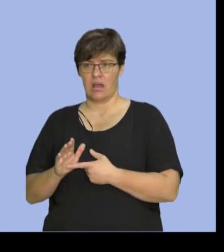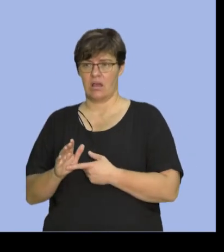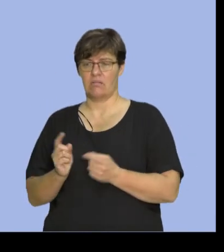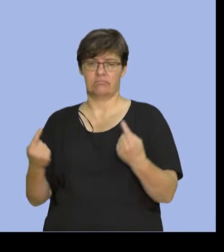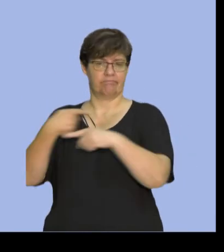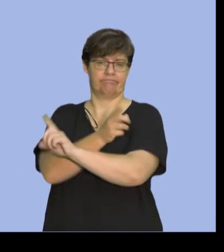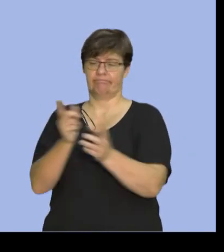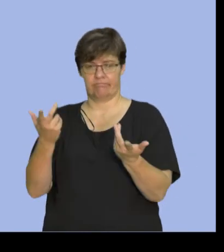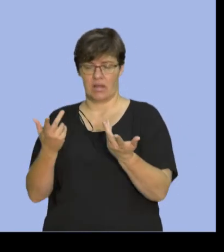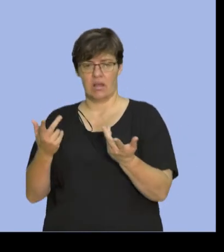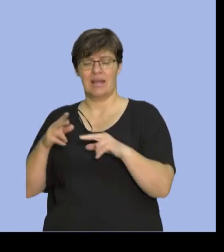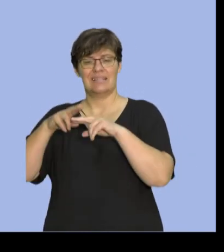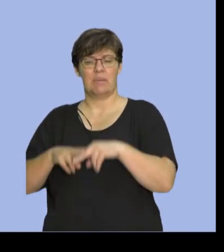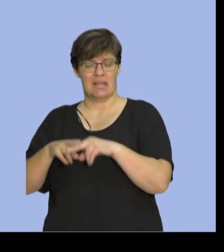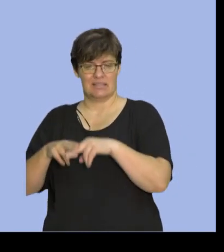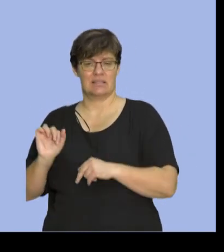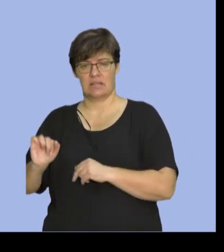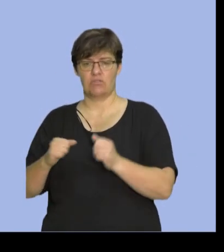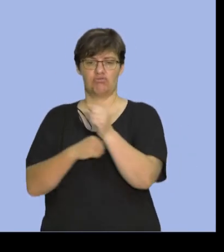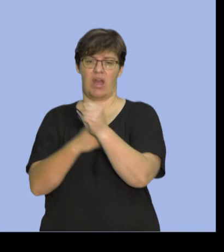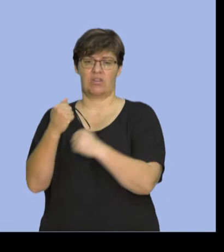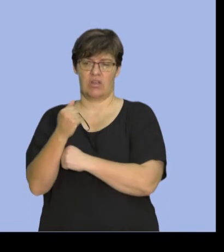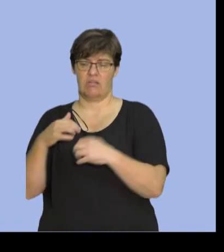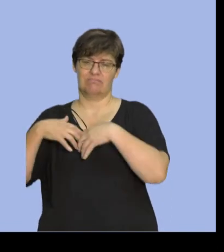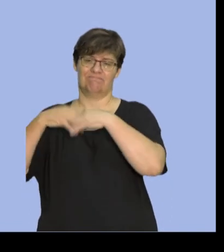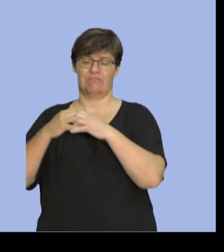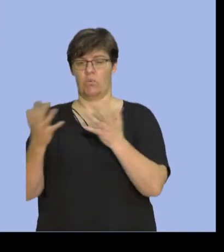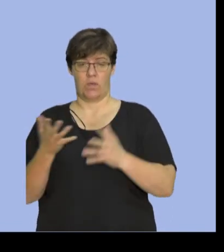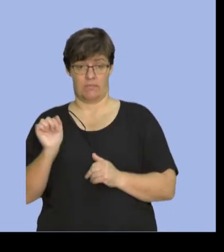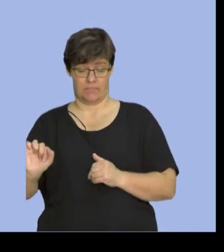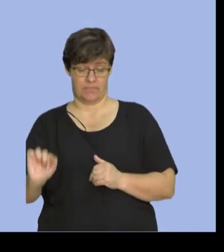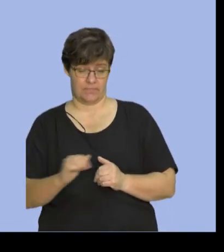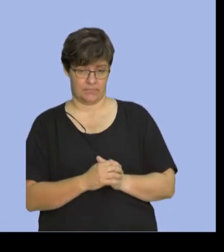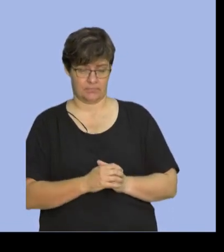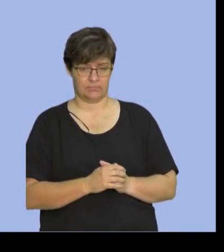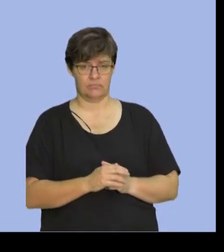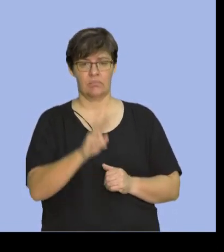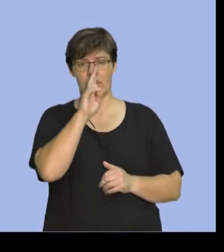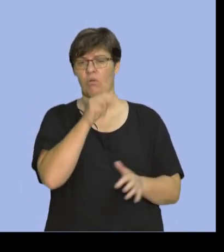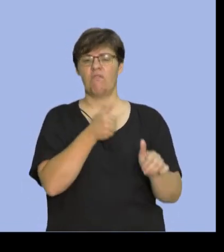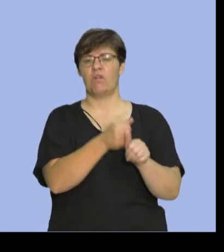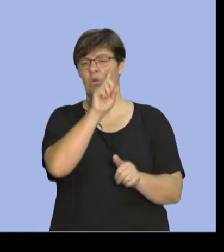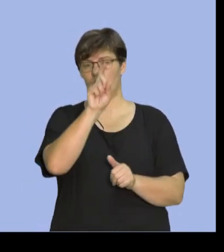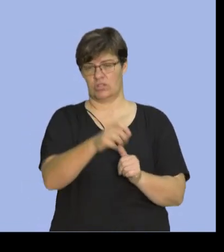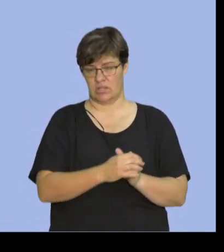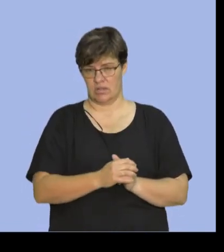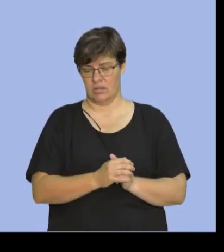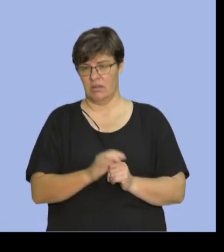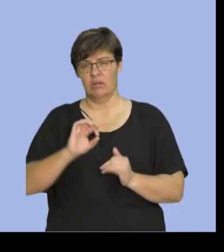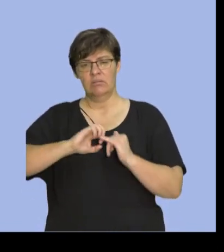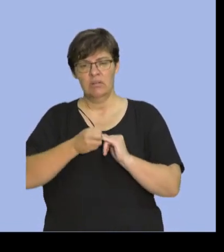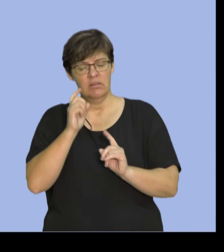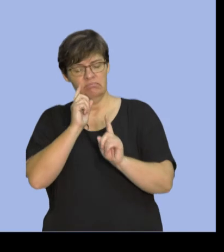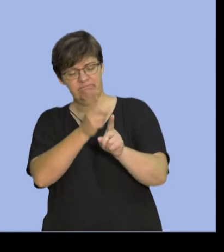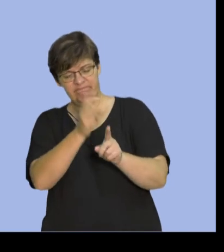shapes depending on where their structure and form is. Let's look at the following question and try and apply our understanding